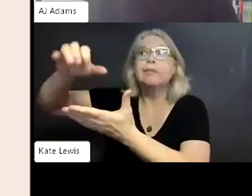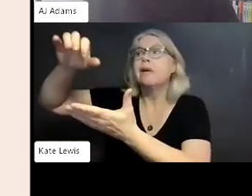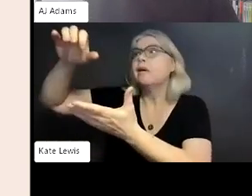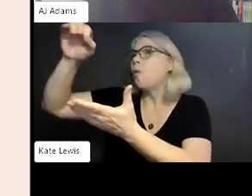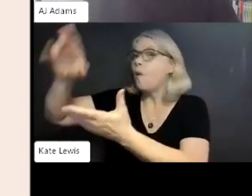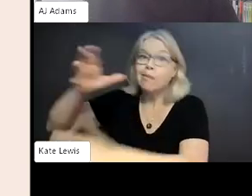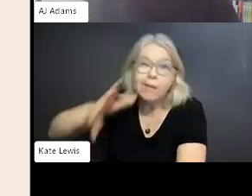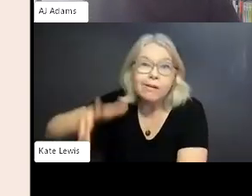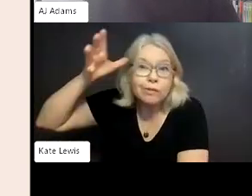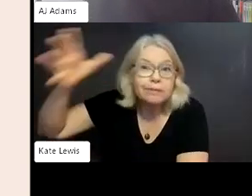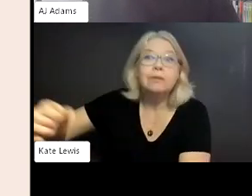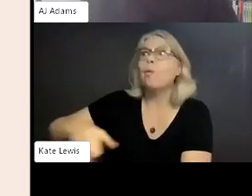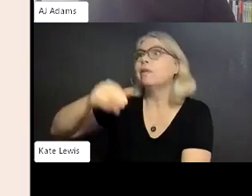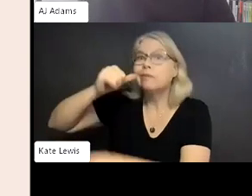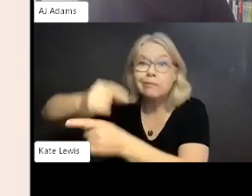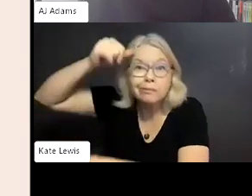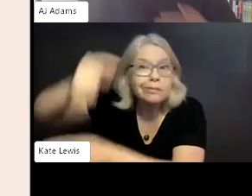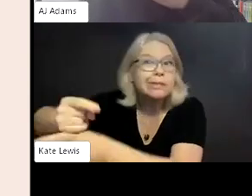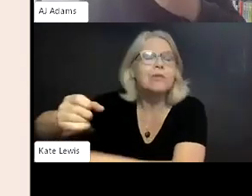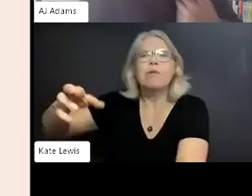family member. As we know, 2S